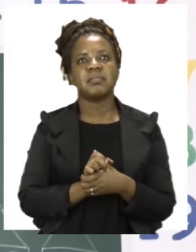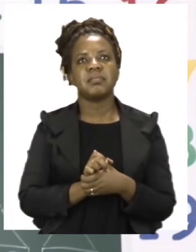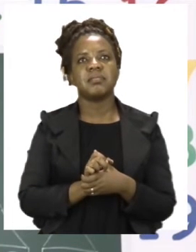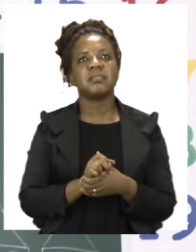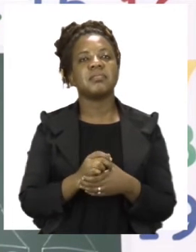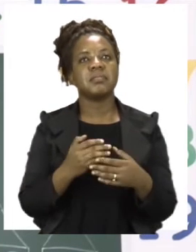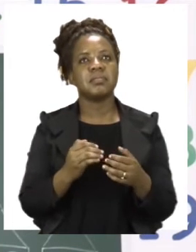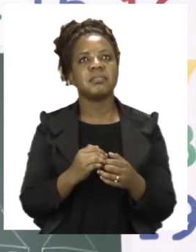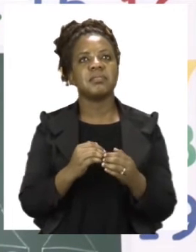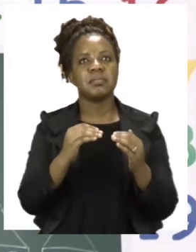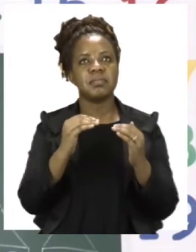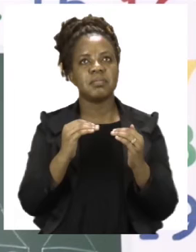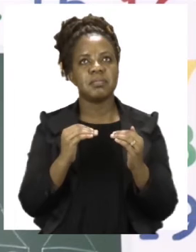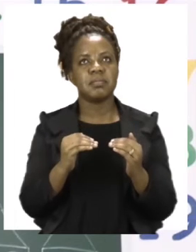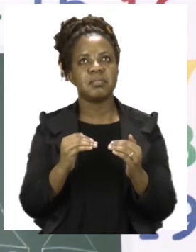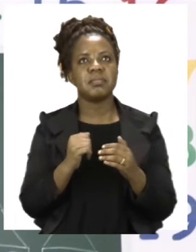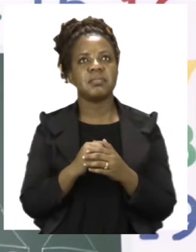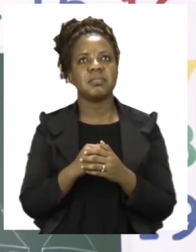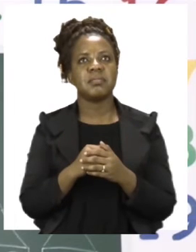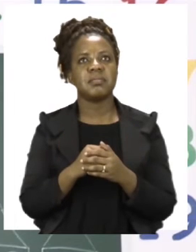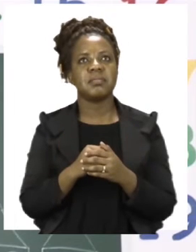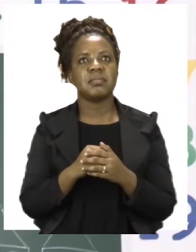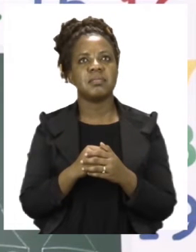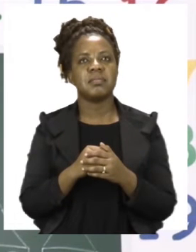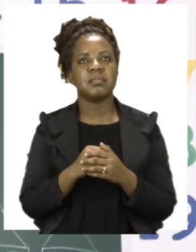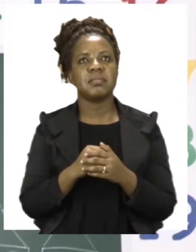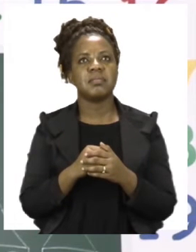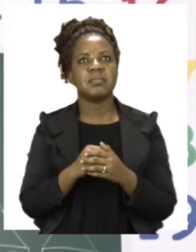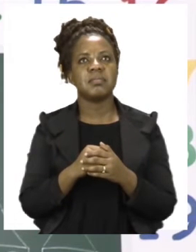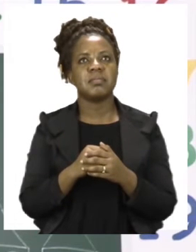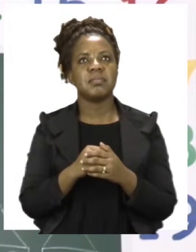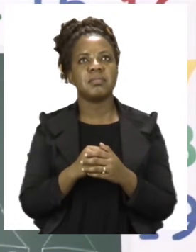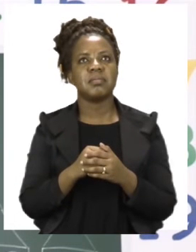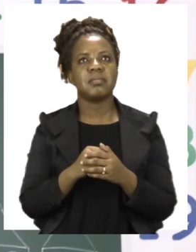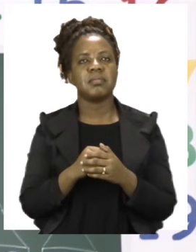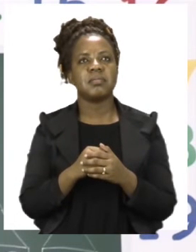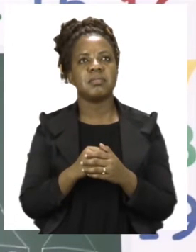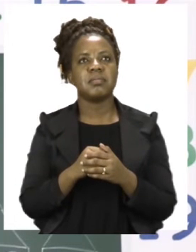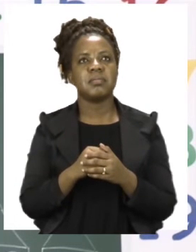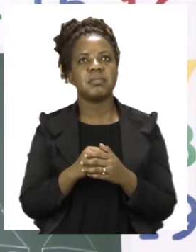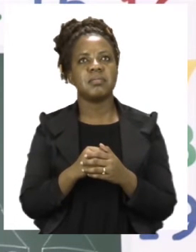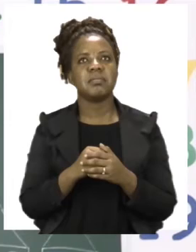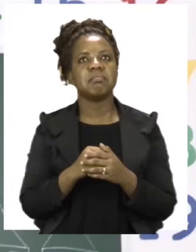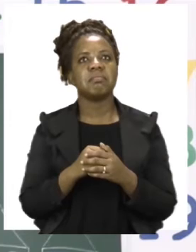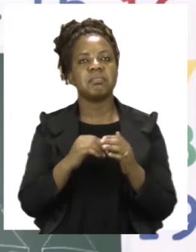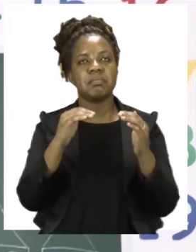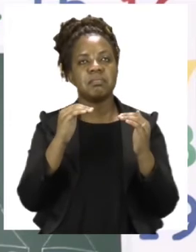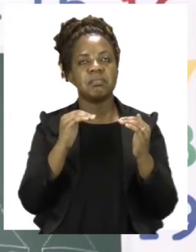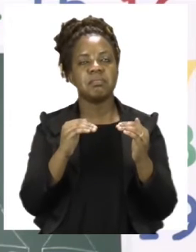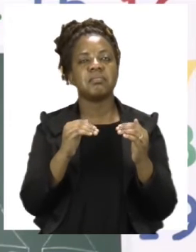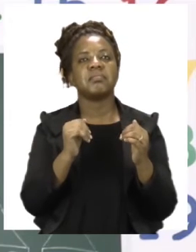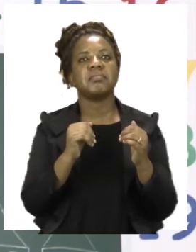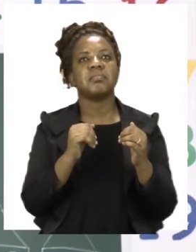same for H, but instead of having a missing number here, where 18 was, we are now